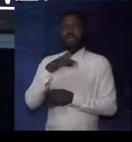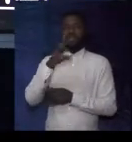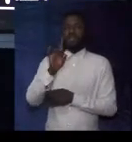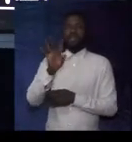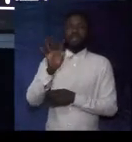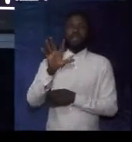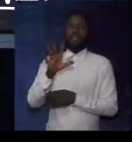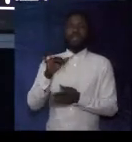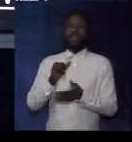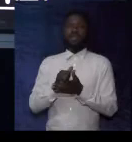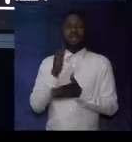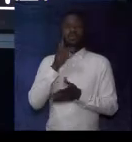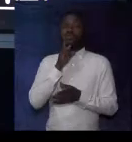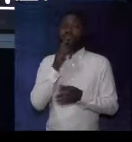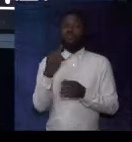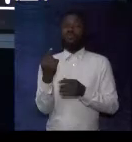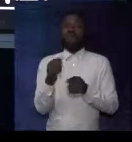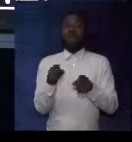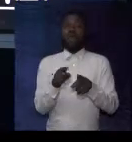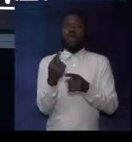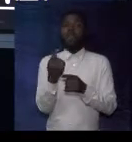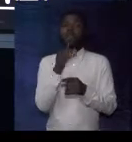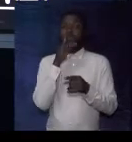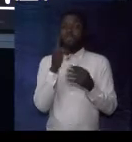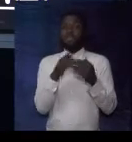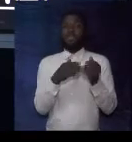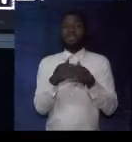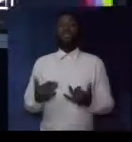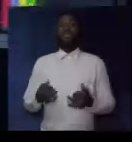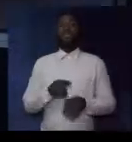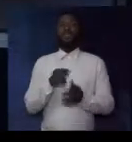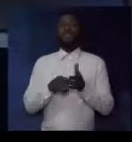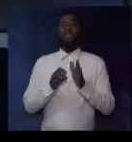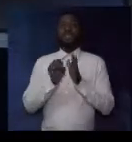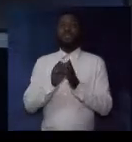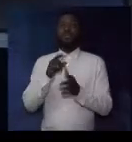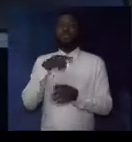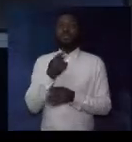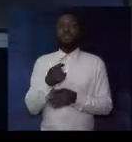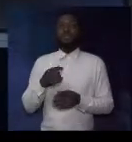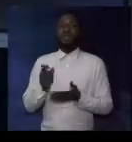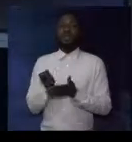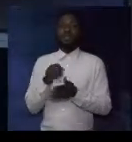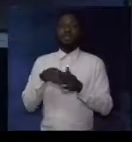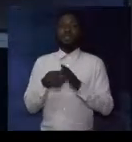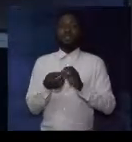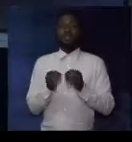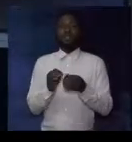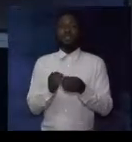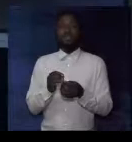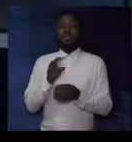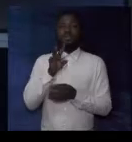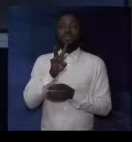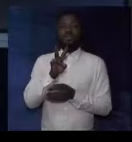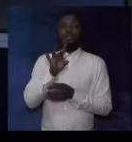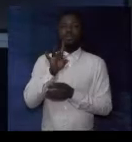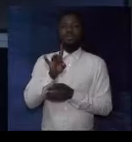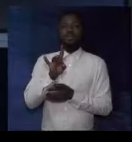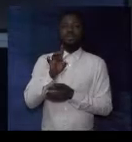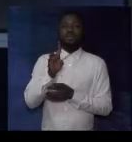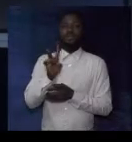51,291,895? That will not always be the case, as you will see in the next example. Now, this example says we should write in figures